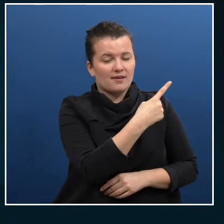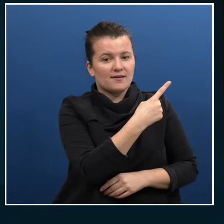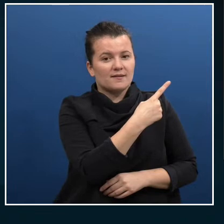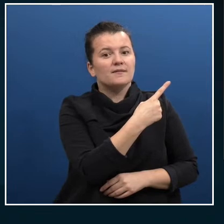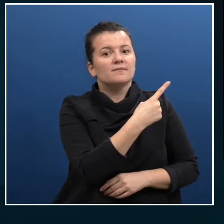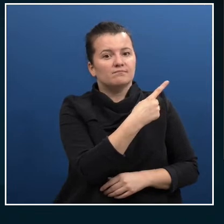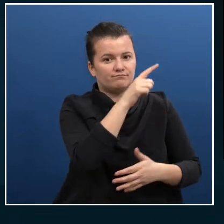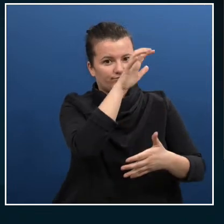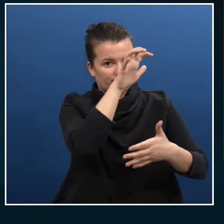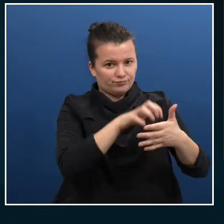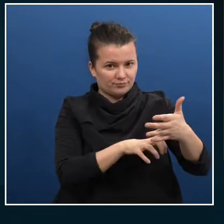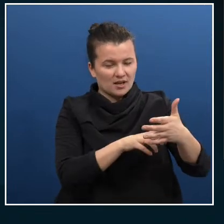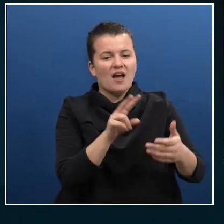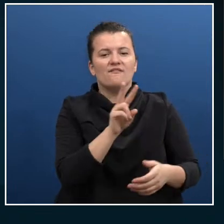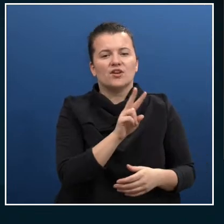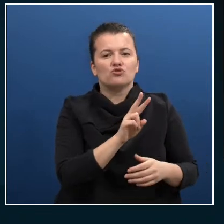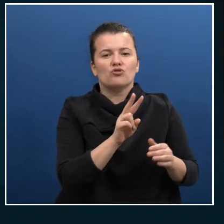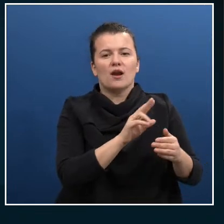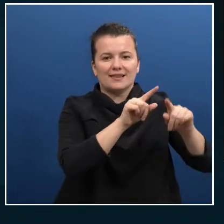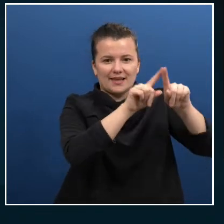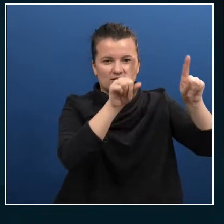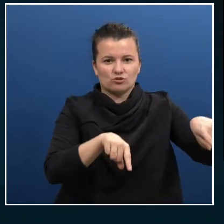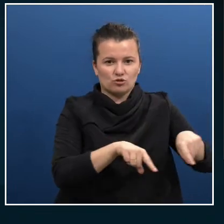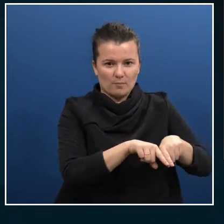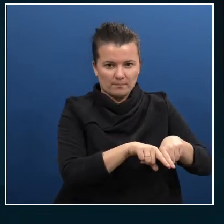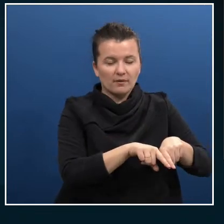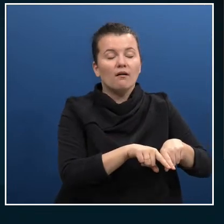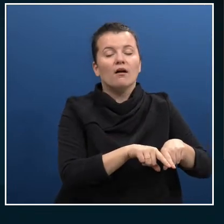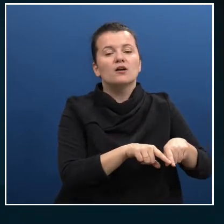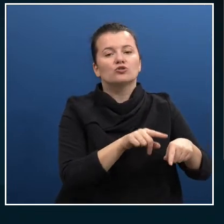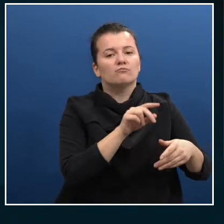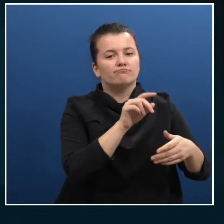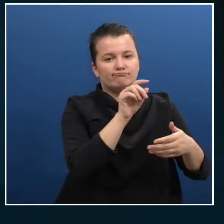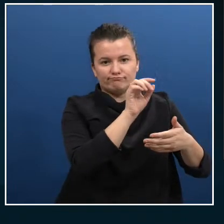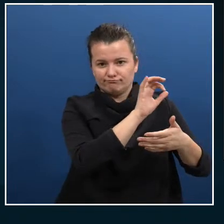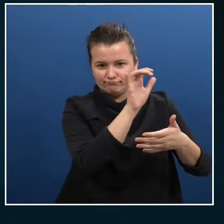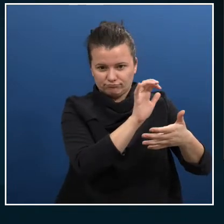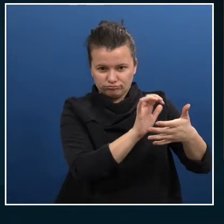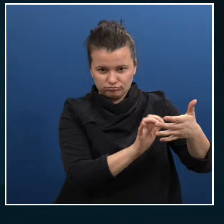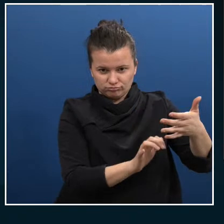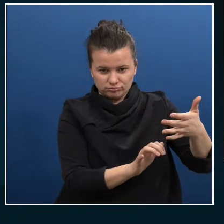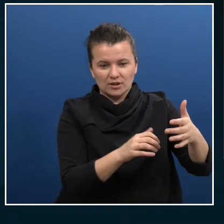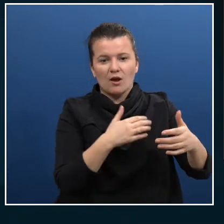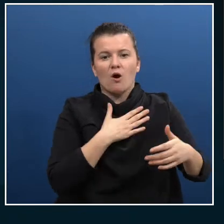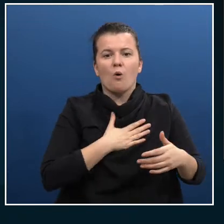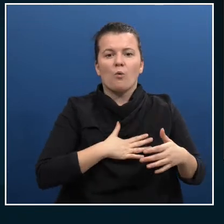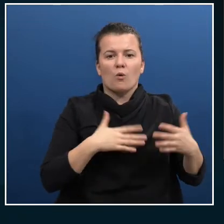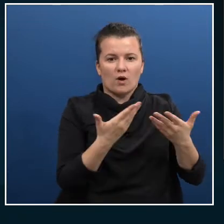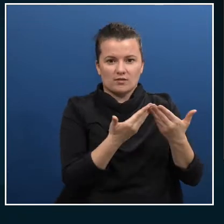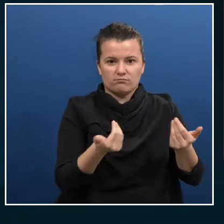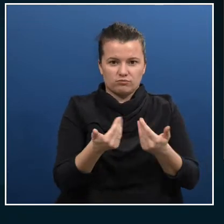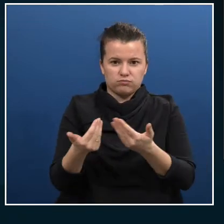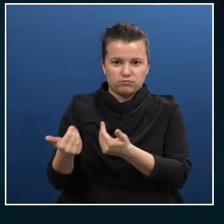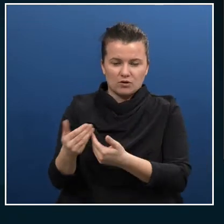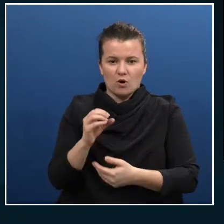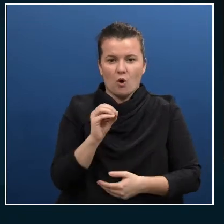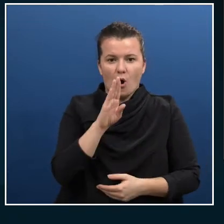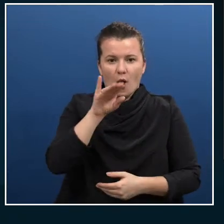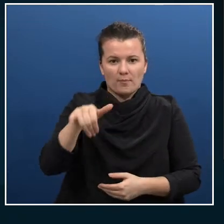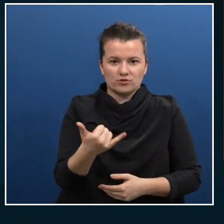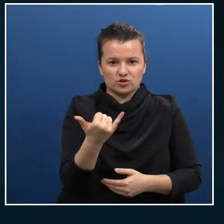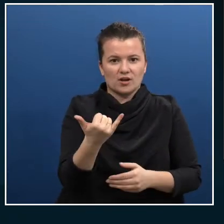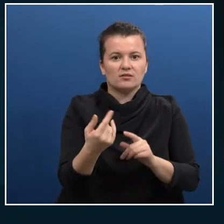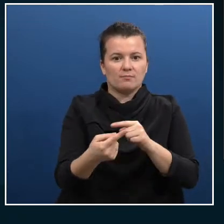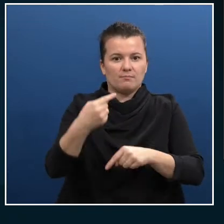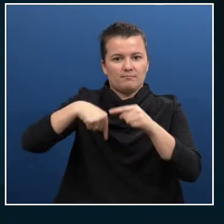desktop deployment with 3 resources in here. And what if I want to decompile this object back to a Bicep